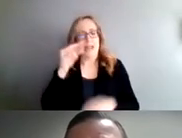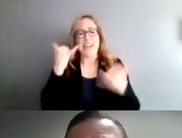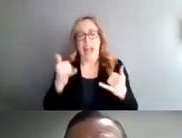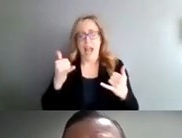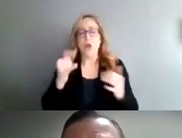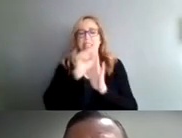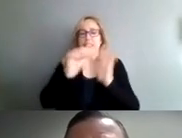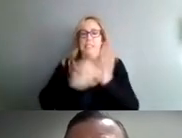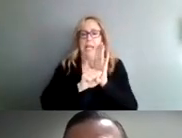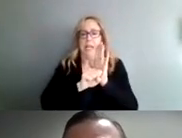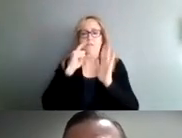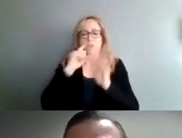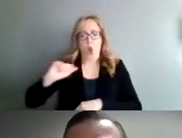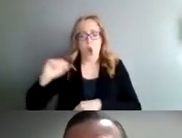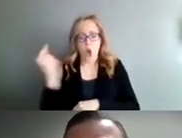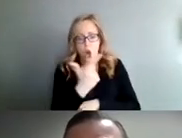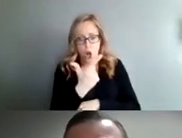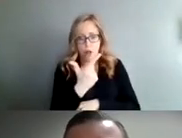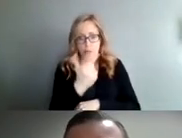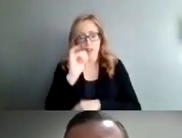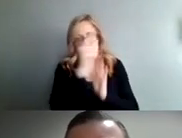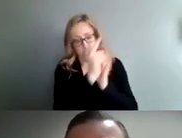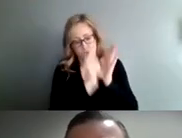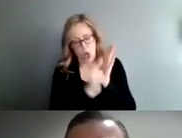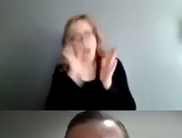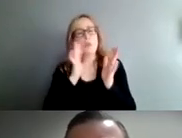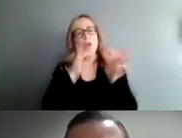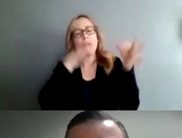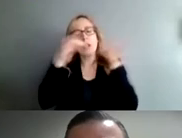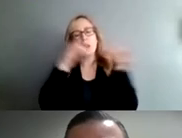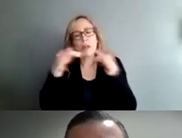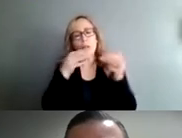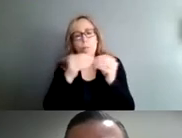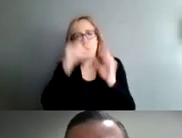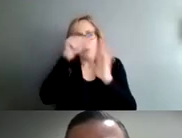by law, and that's what we're going to be walking you through.